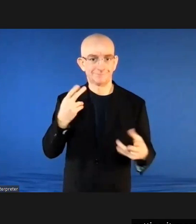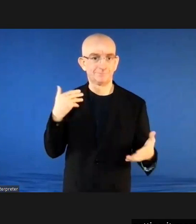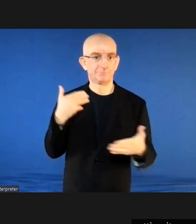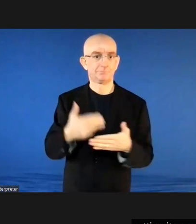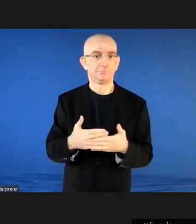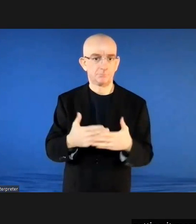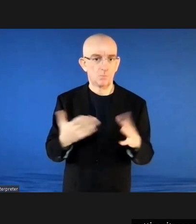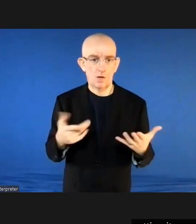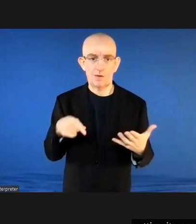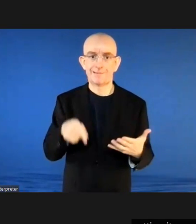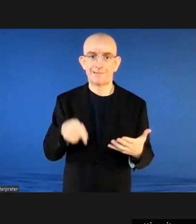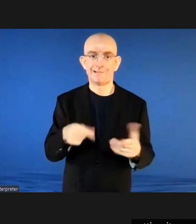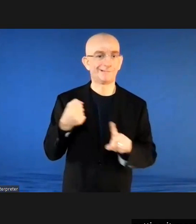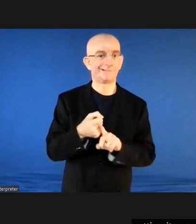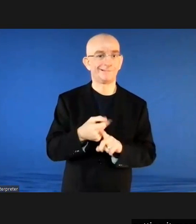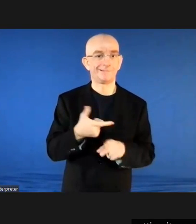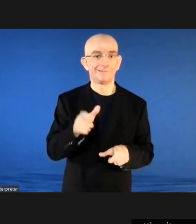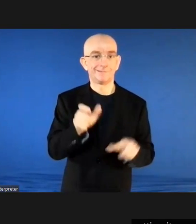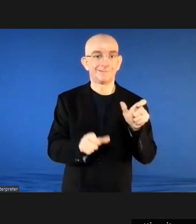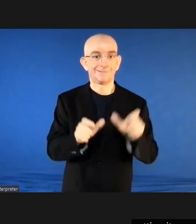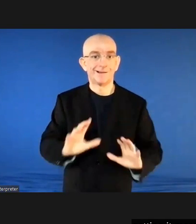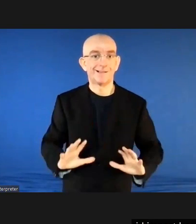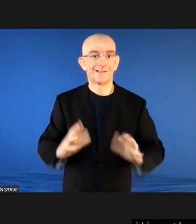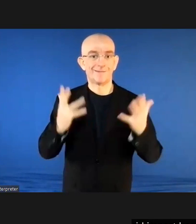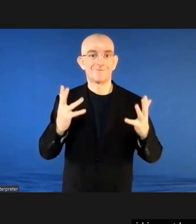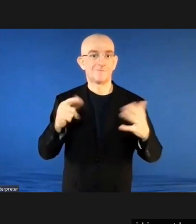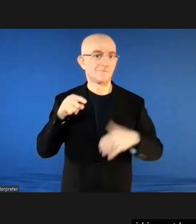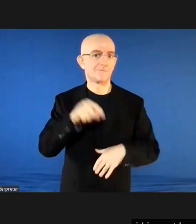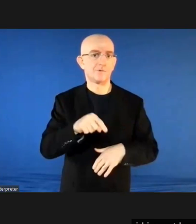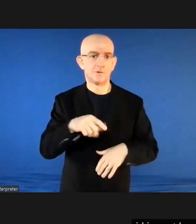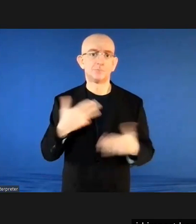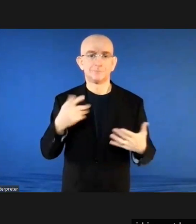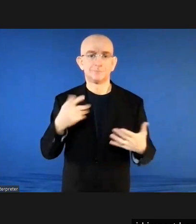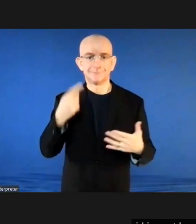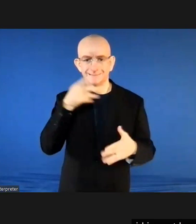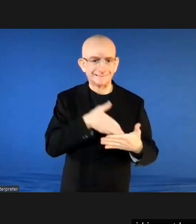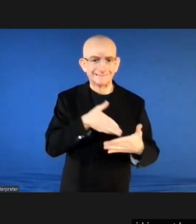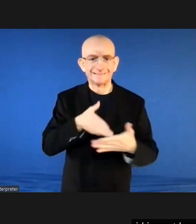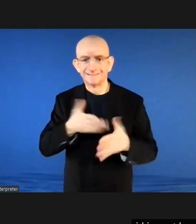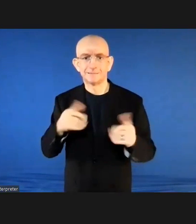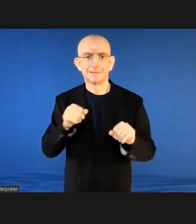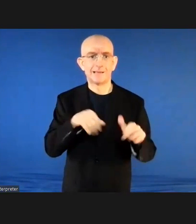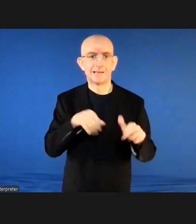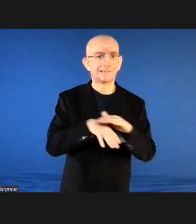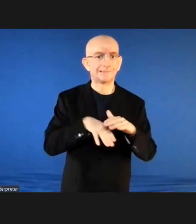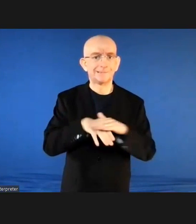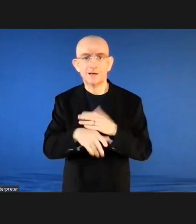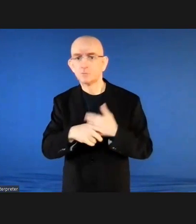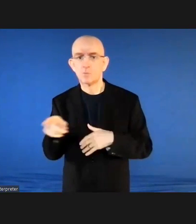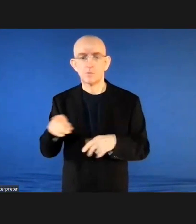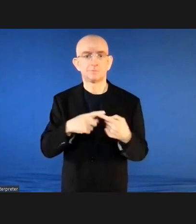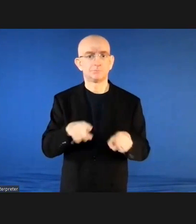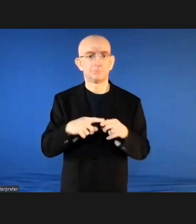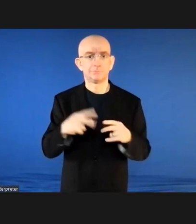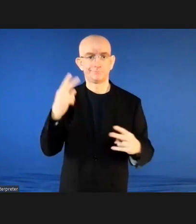and of course the stigma and discrimination that surrounds disability. And I also wanted to highlight that we